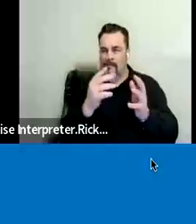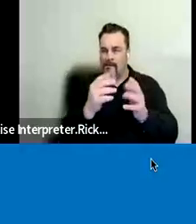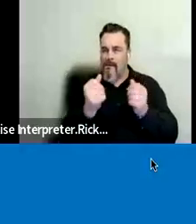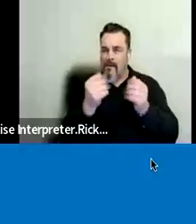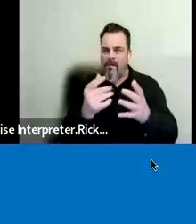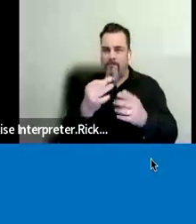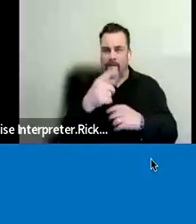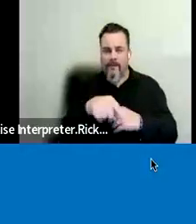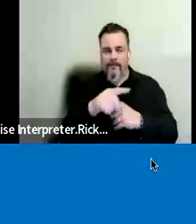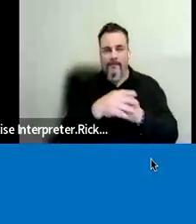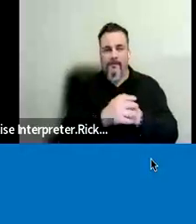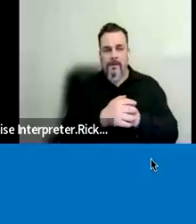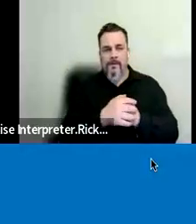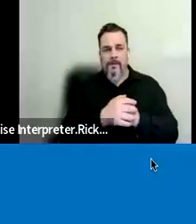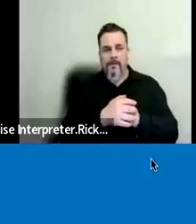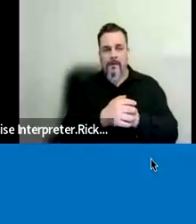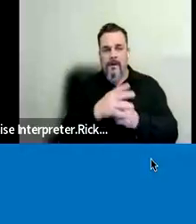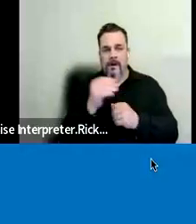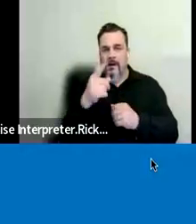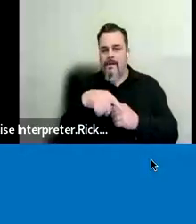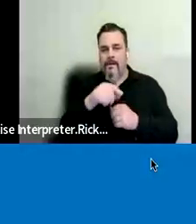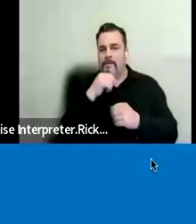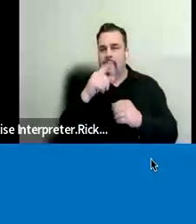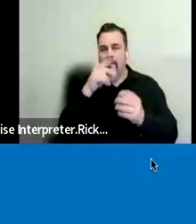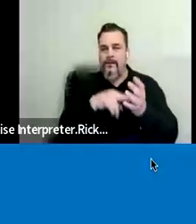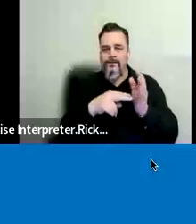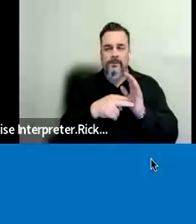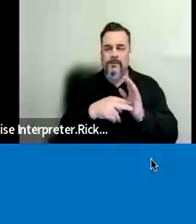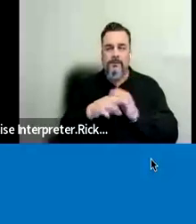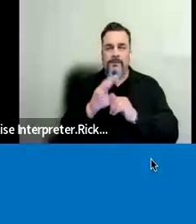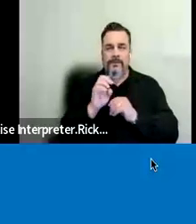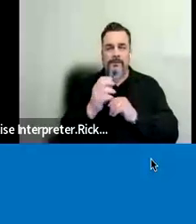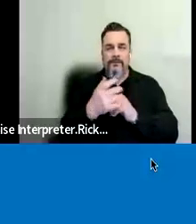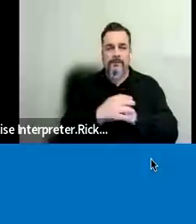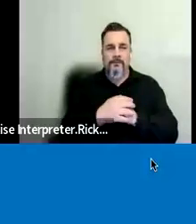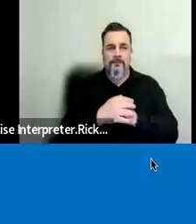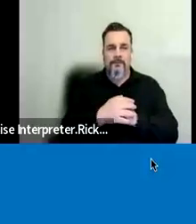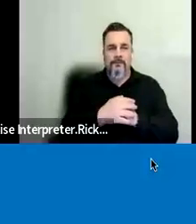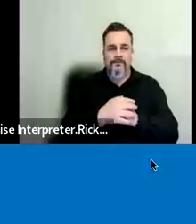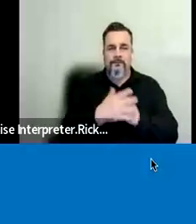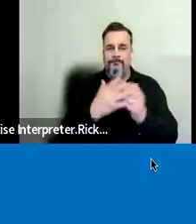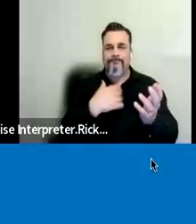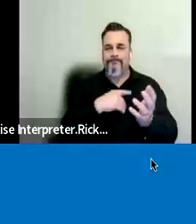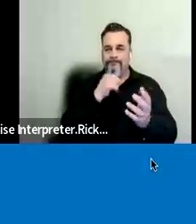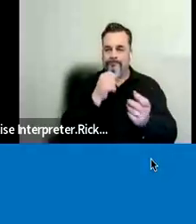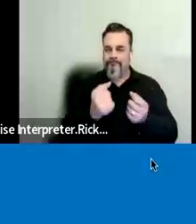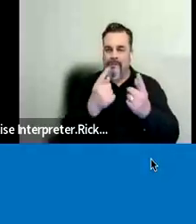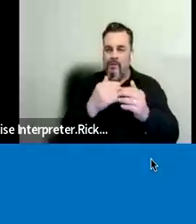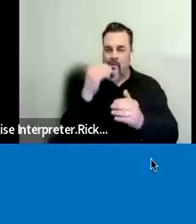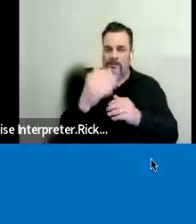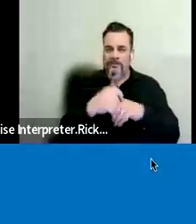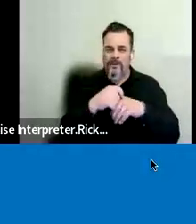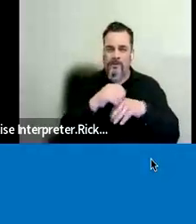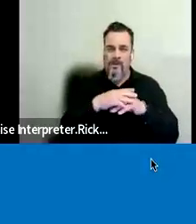them. And they're not intended to be, I'm not going to spend too much time on each one